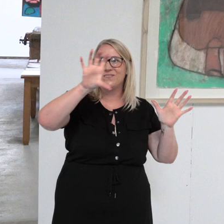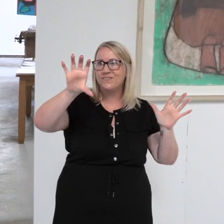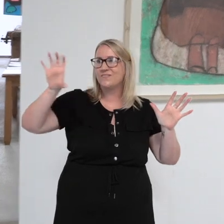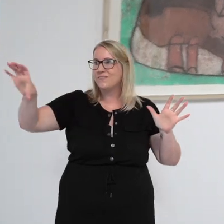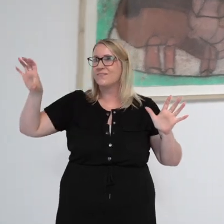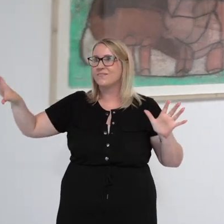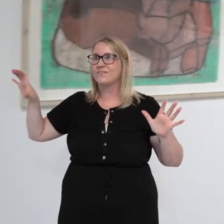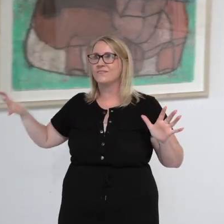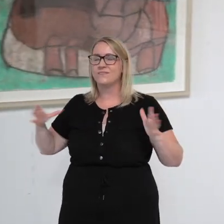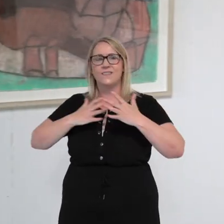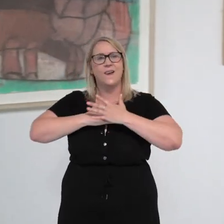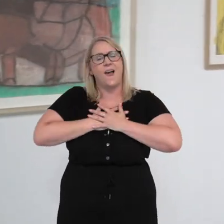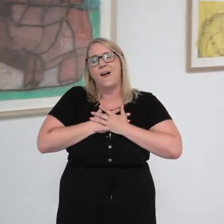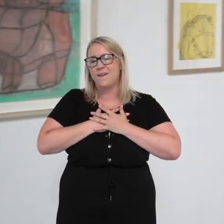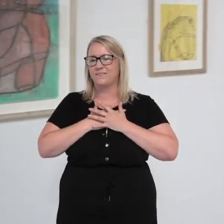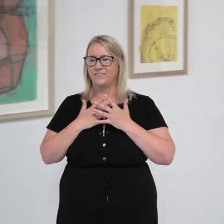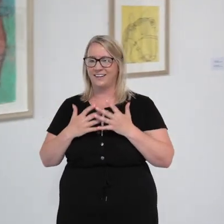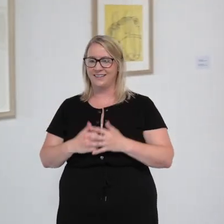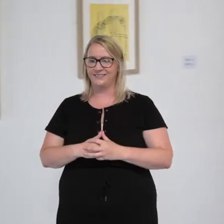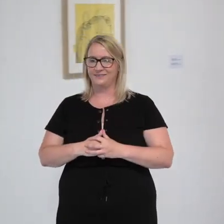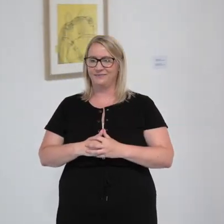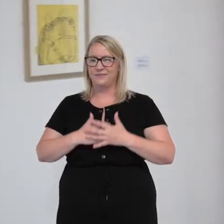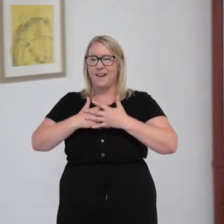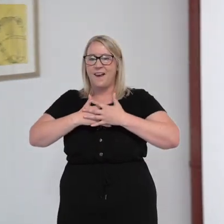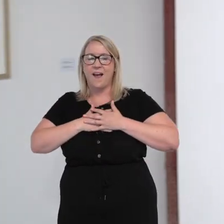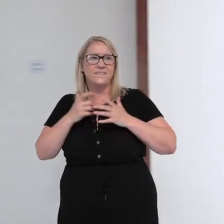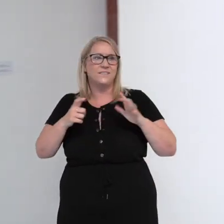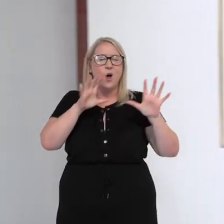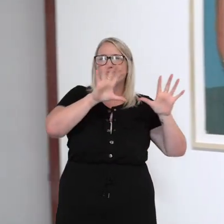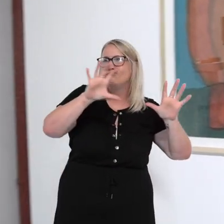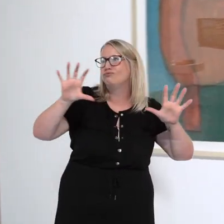loves mixing up whatever he sees in books and around him.